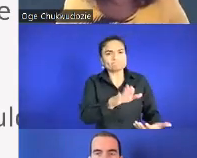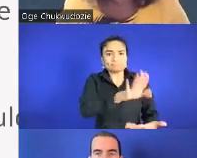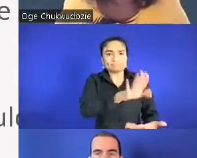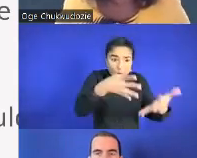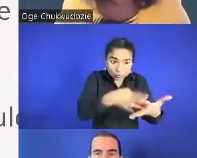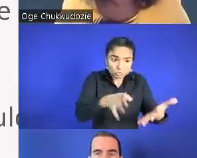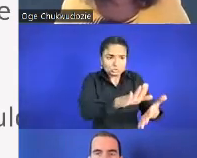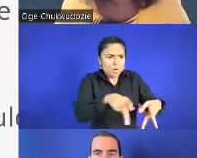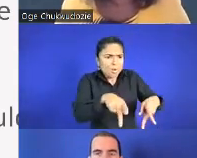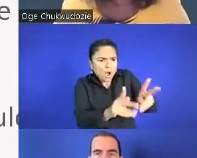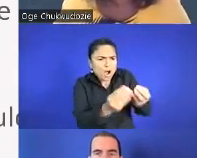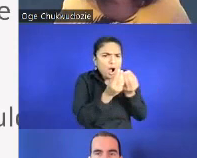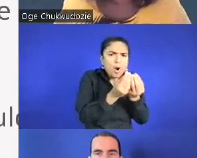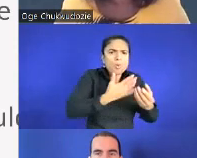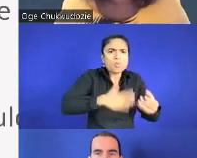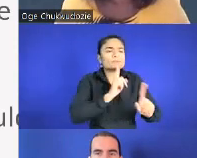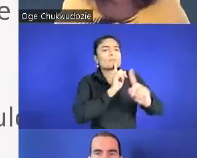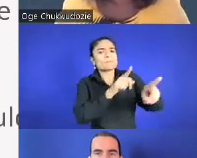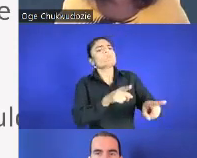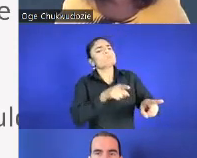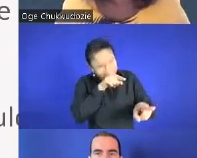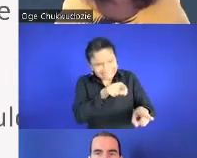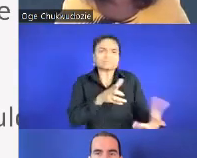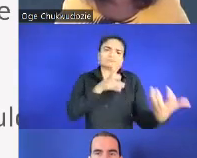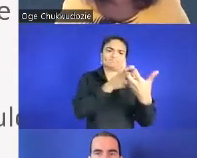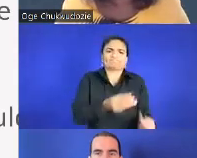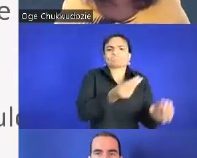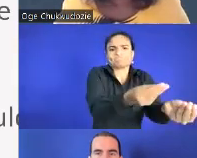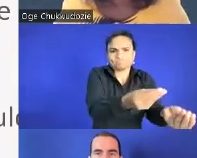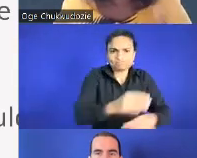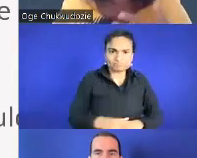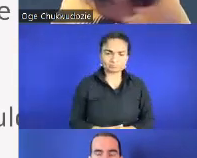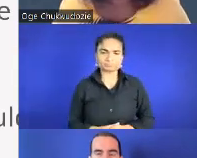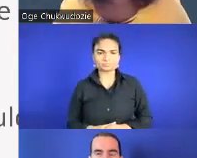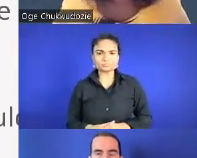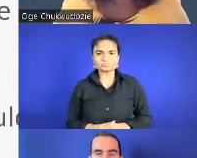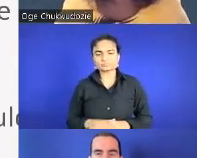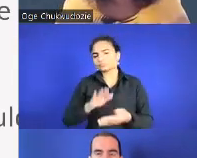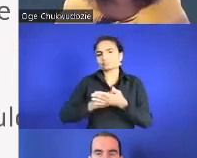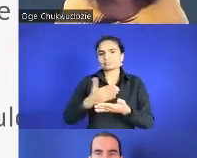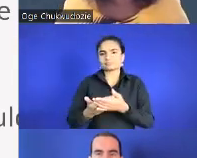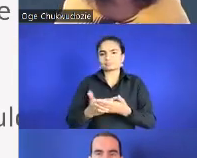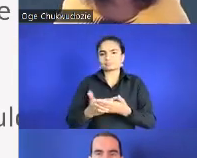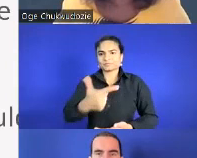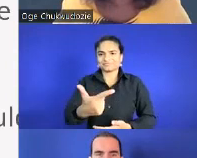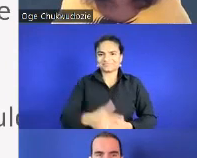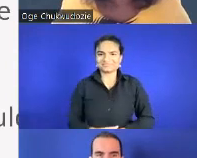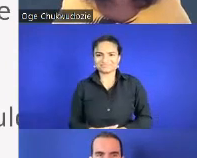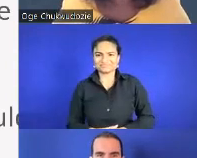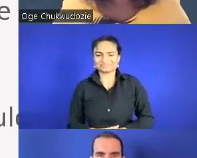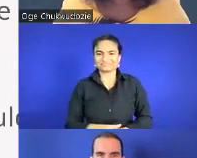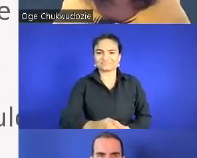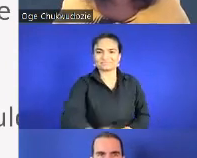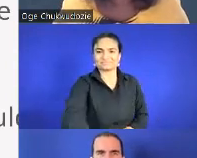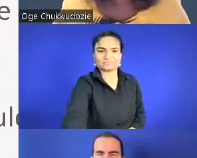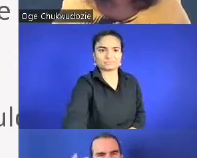if that's what they want, their community reporting systems? And then you liaise with the